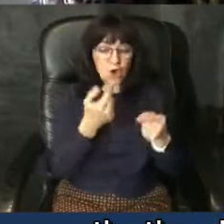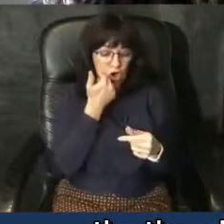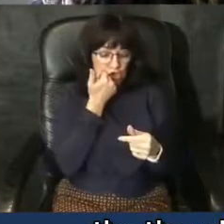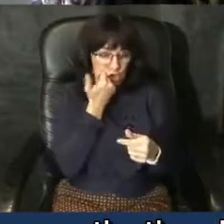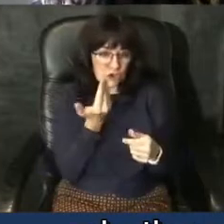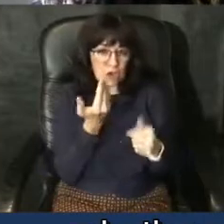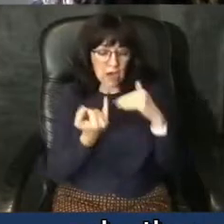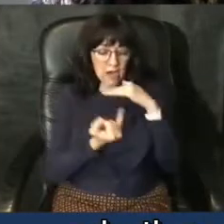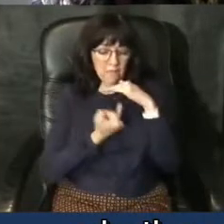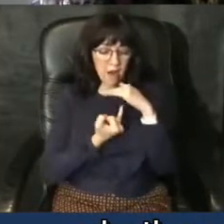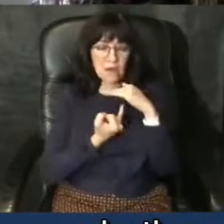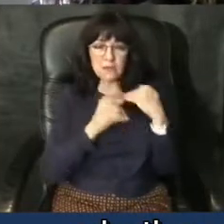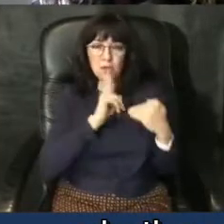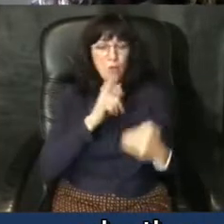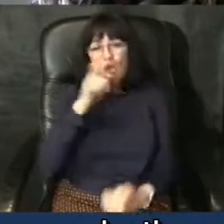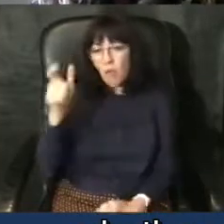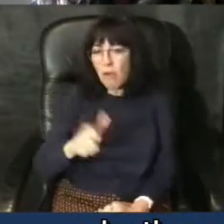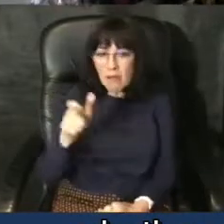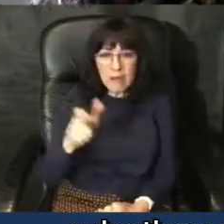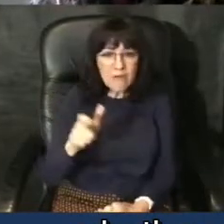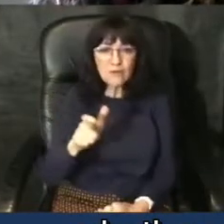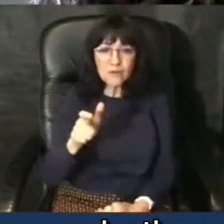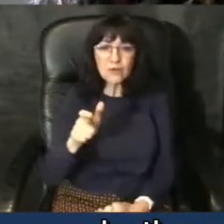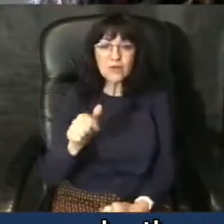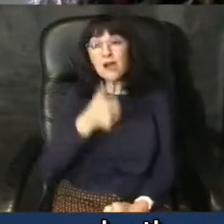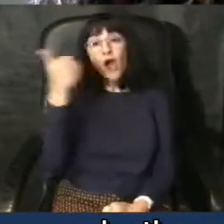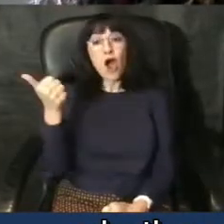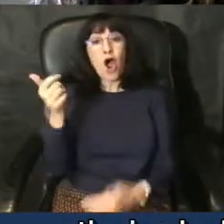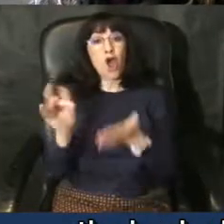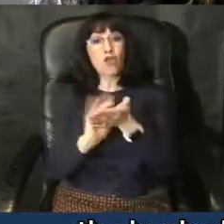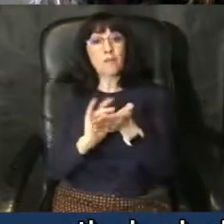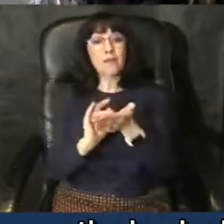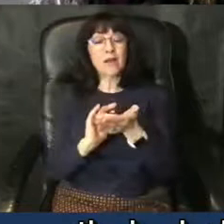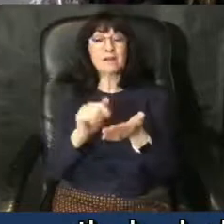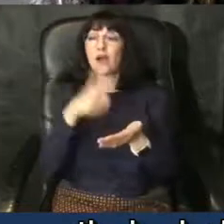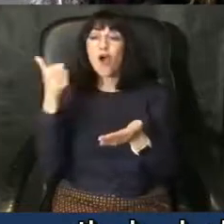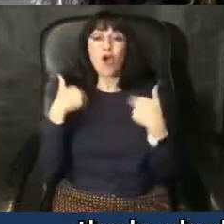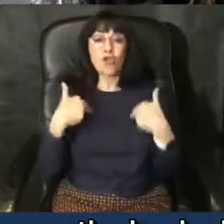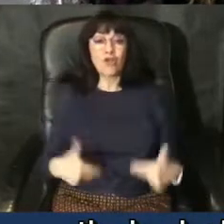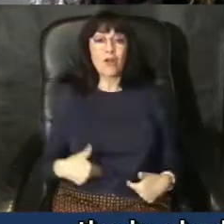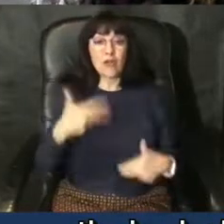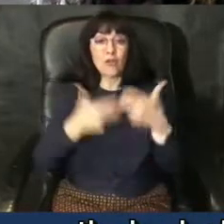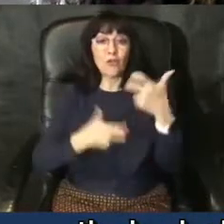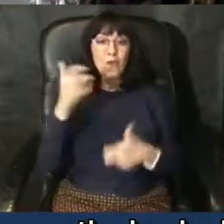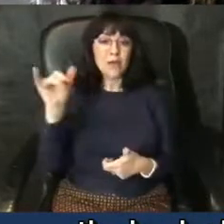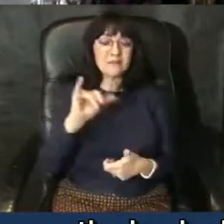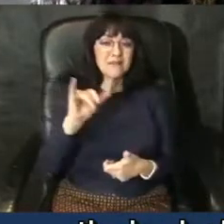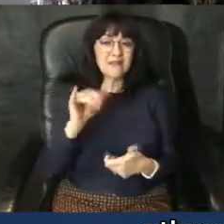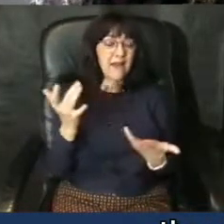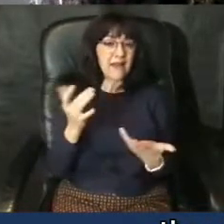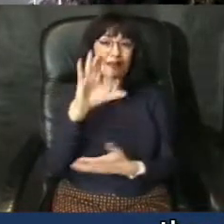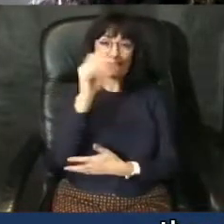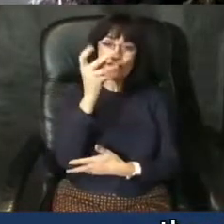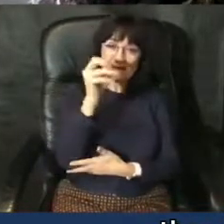other diseases, whether diabetes or cancer, where people can openly discuss their challenge. Things with brain health are